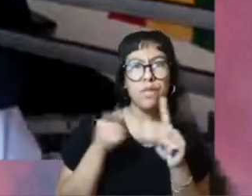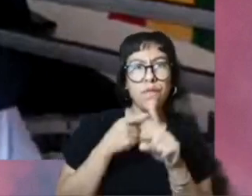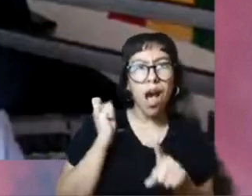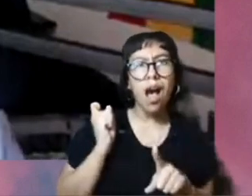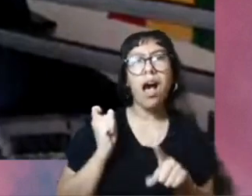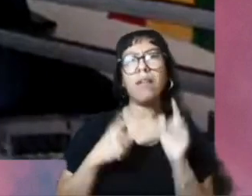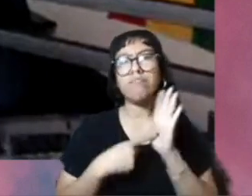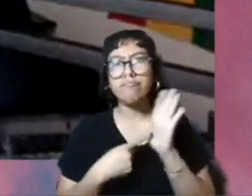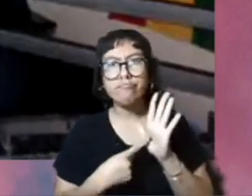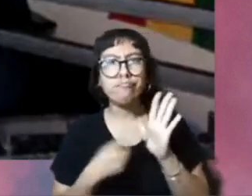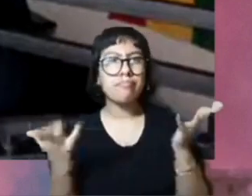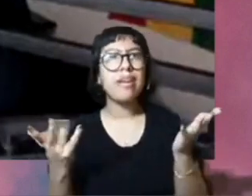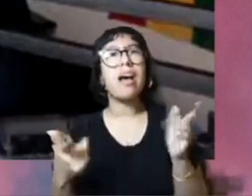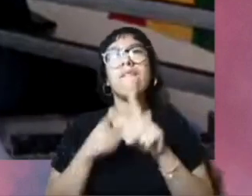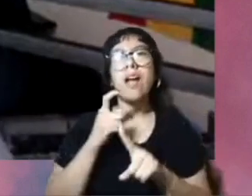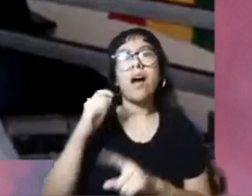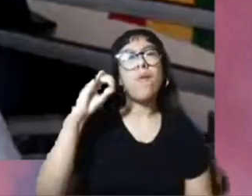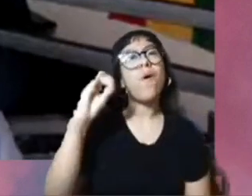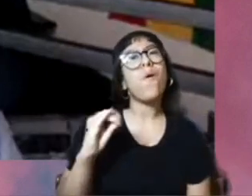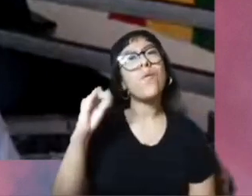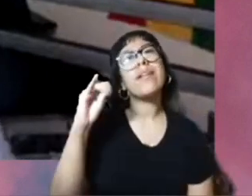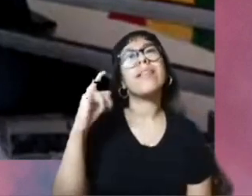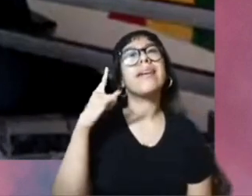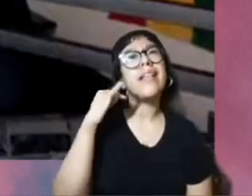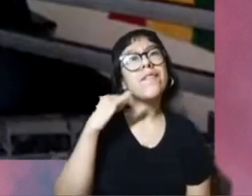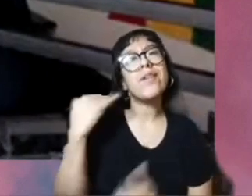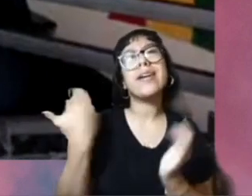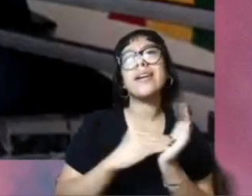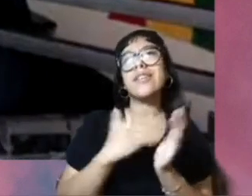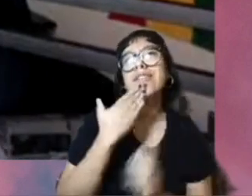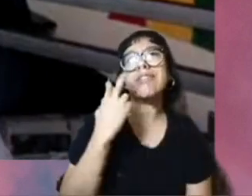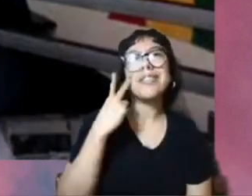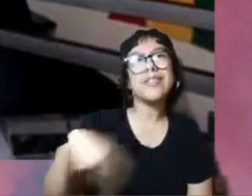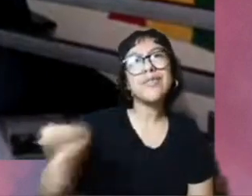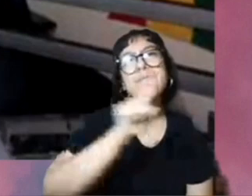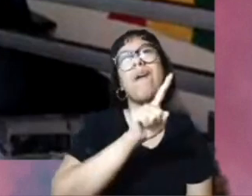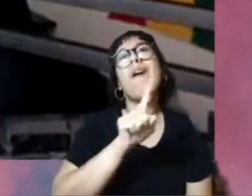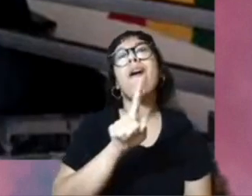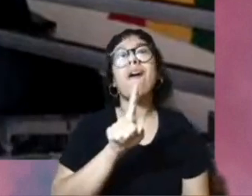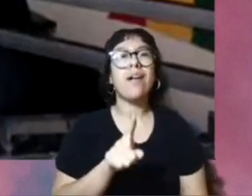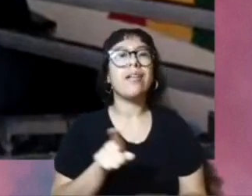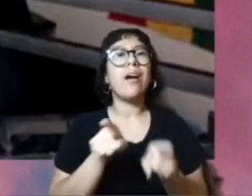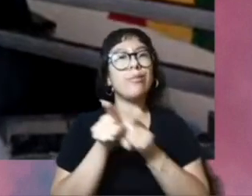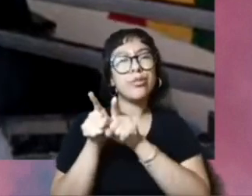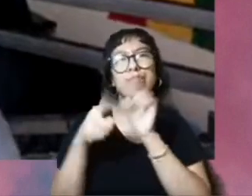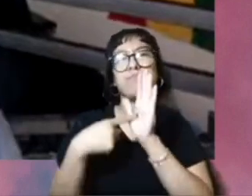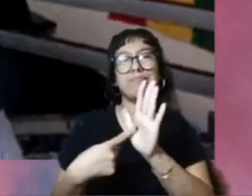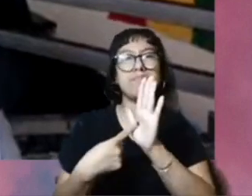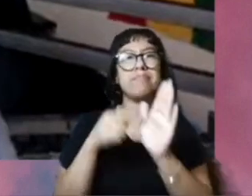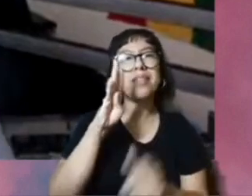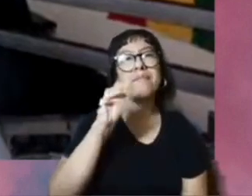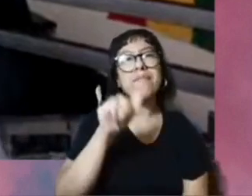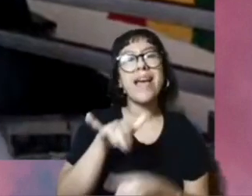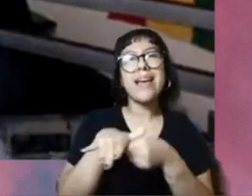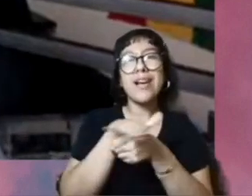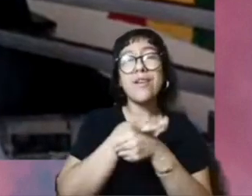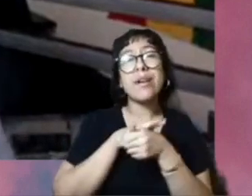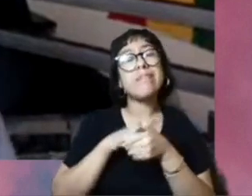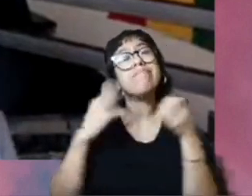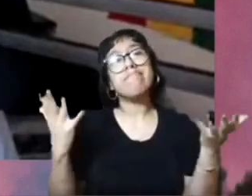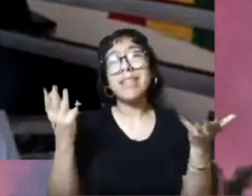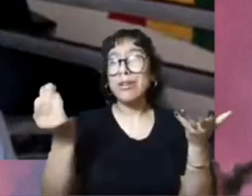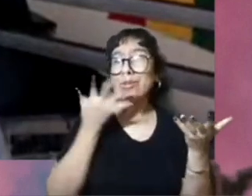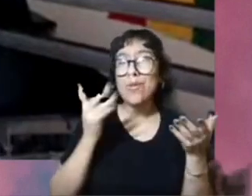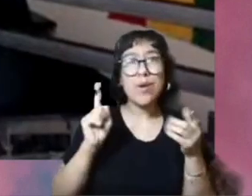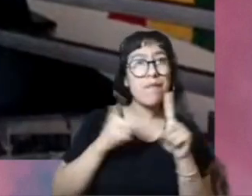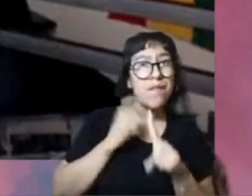before, I'm tuning in from Oakland, California, so it's good to see everybody that's also repping the Bay. But everybody else, you know, let us know where